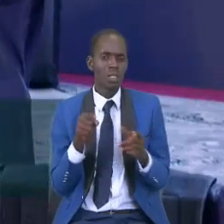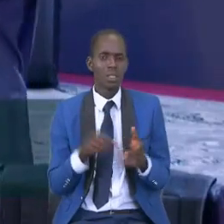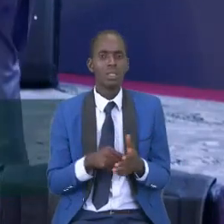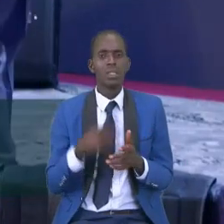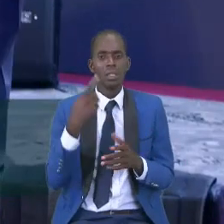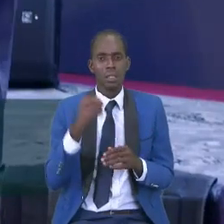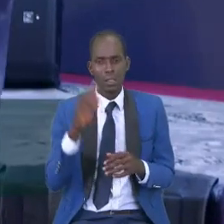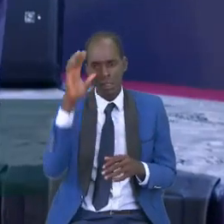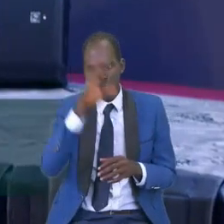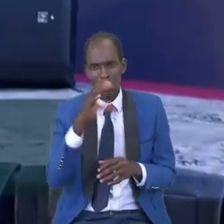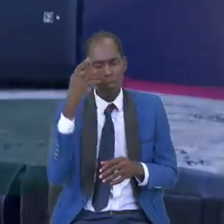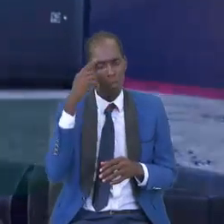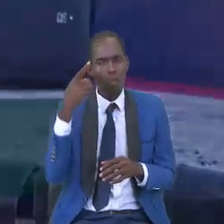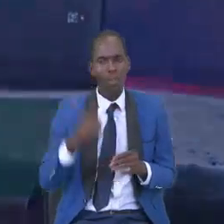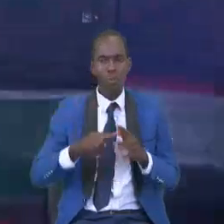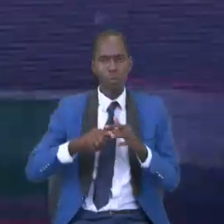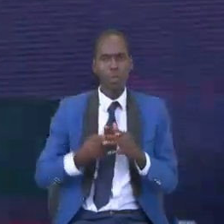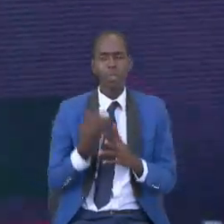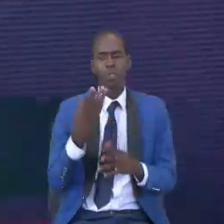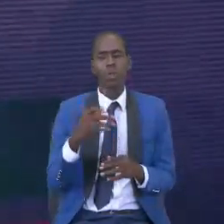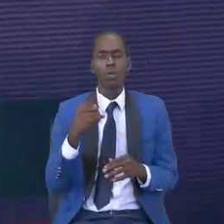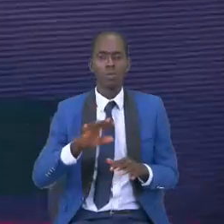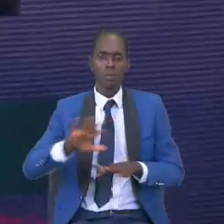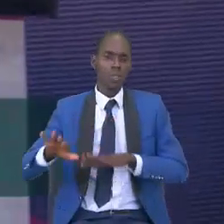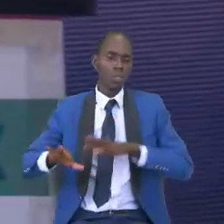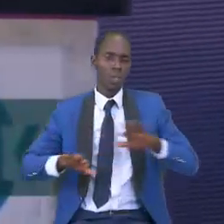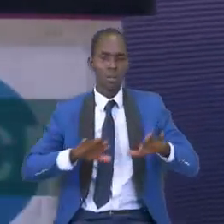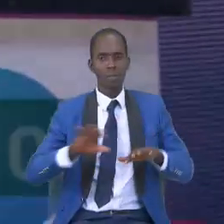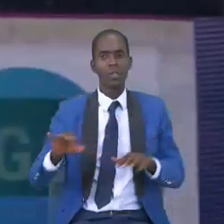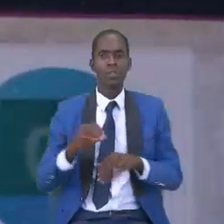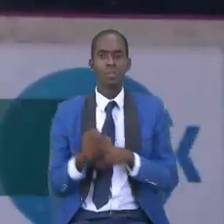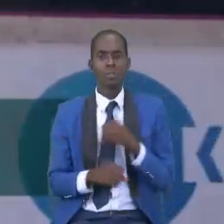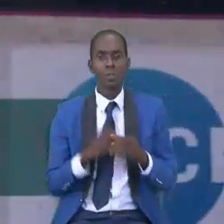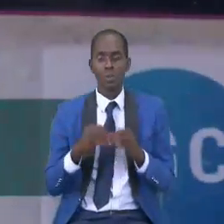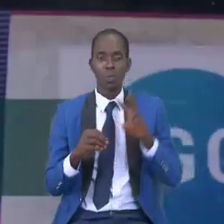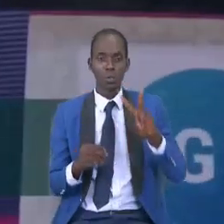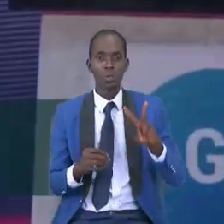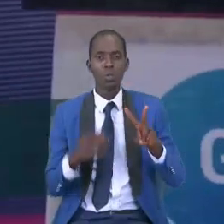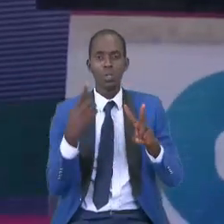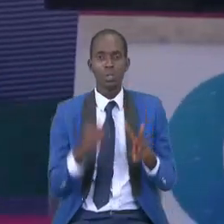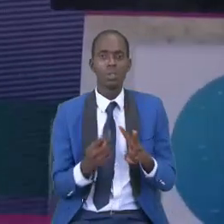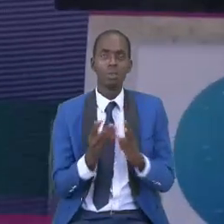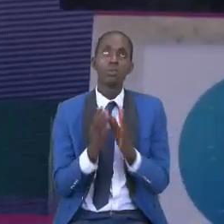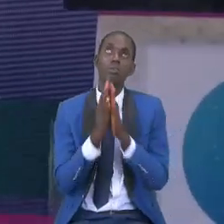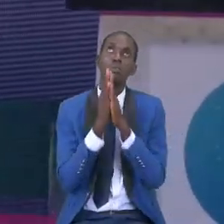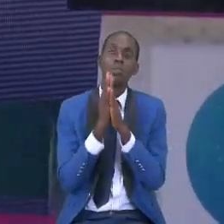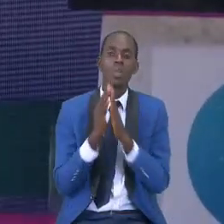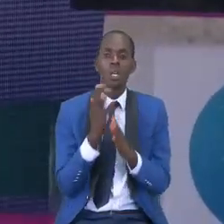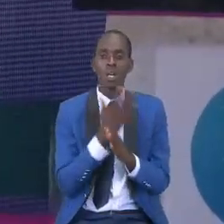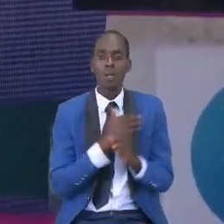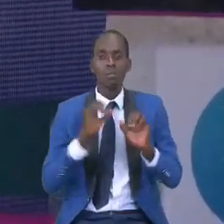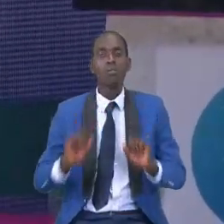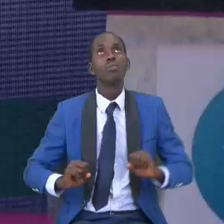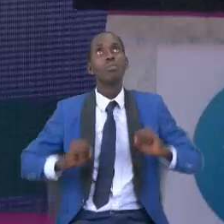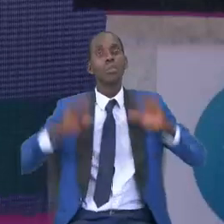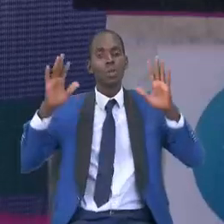two, their supplication and surrender with desperate souls. They were desperate.